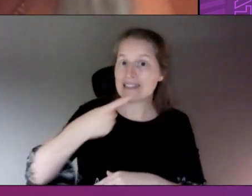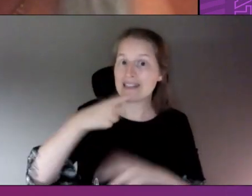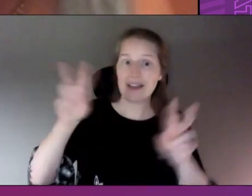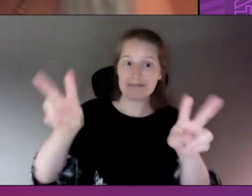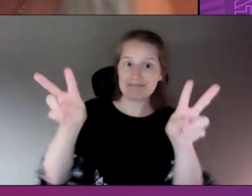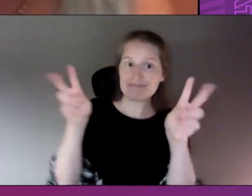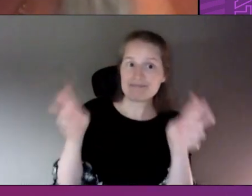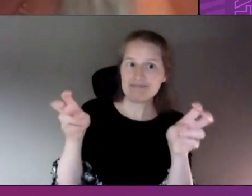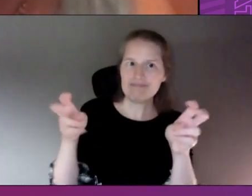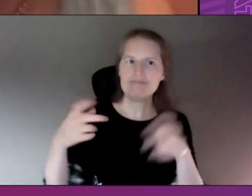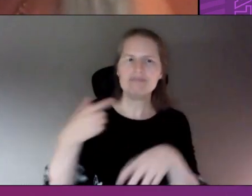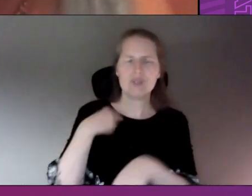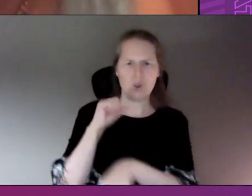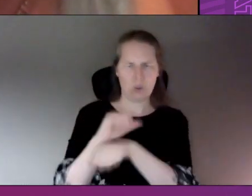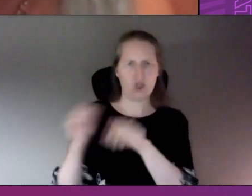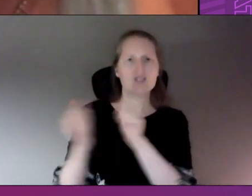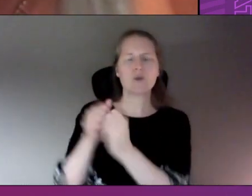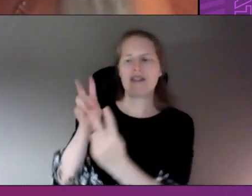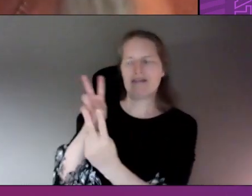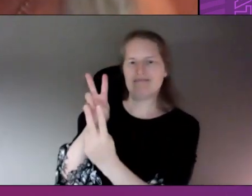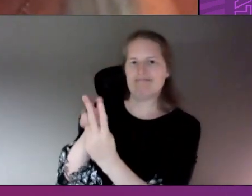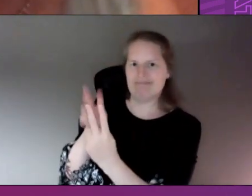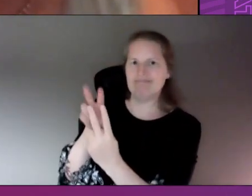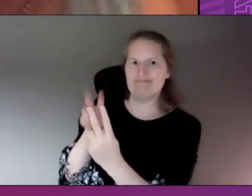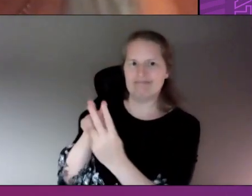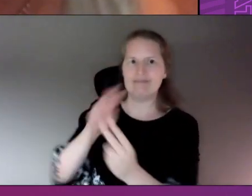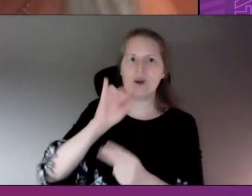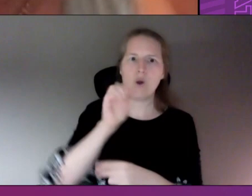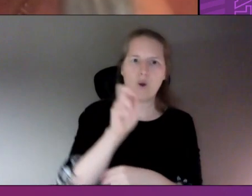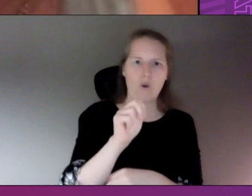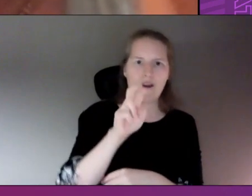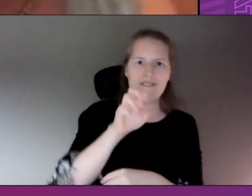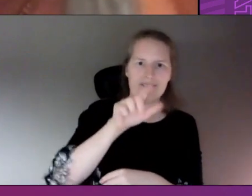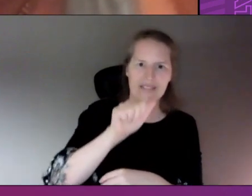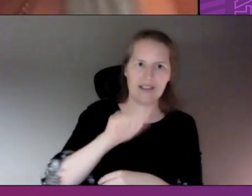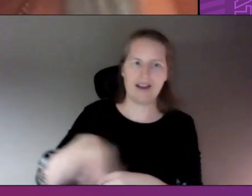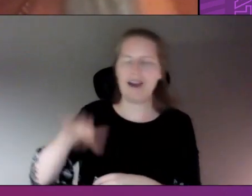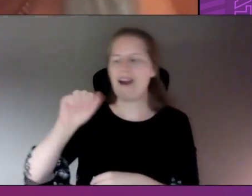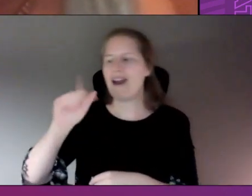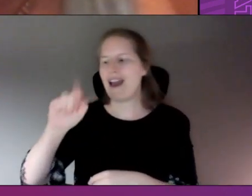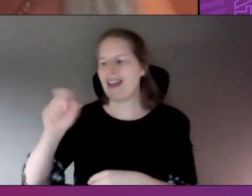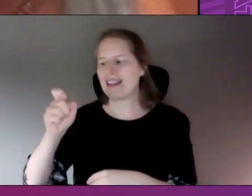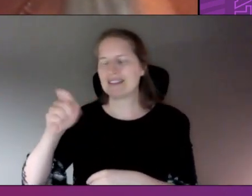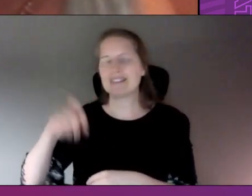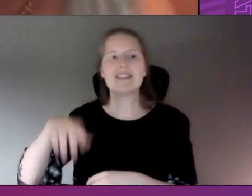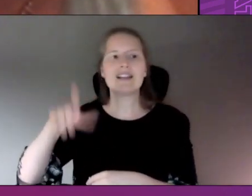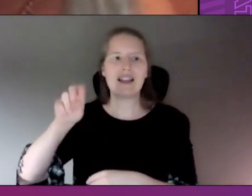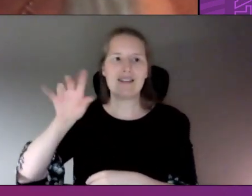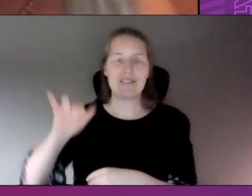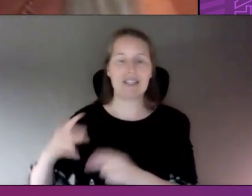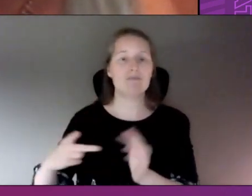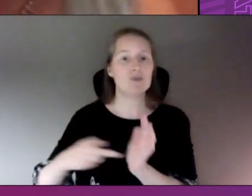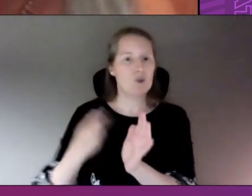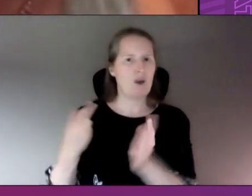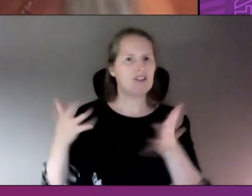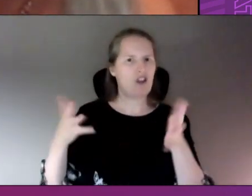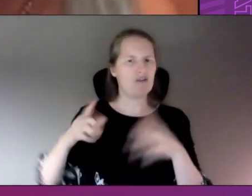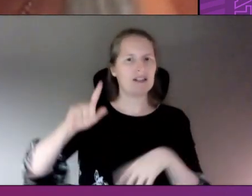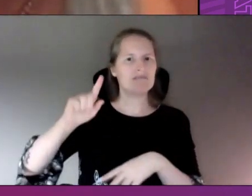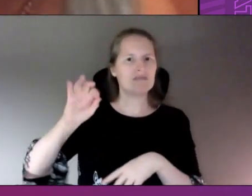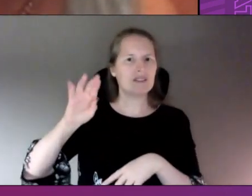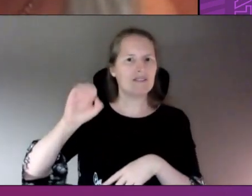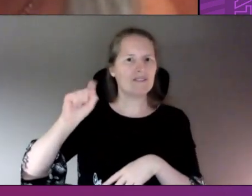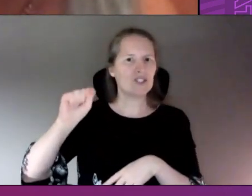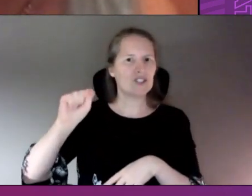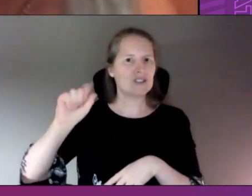"I've worked with the directing partnership of Juan Villa and Alex Levy twice at First Stage, and both times